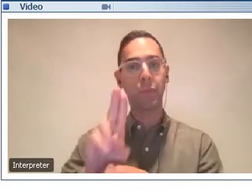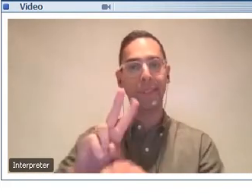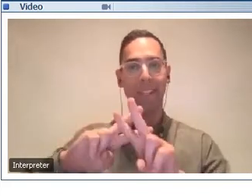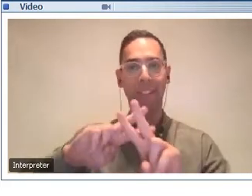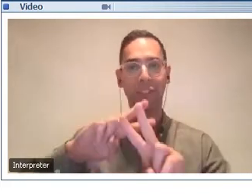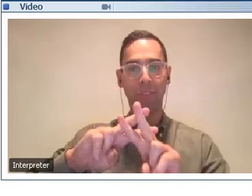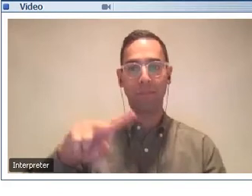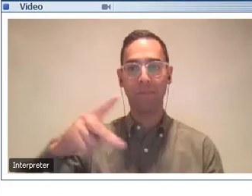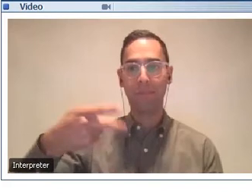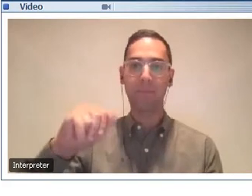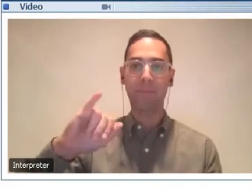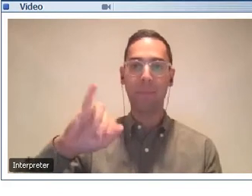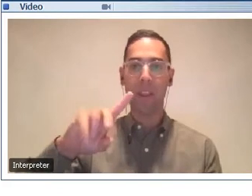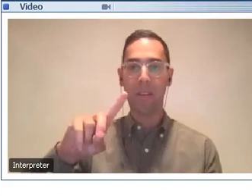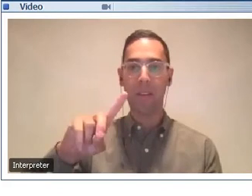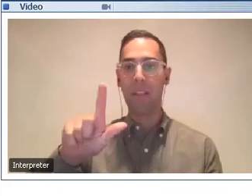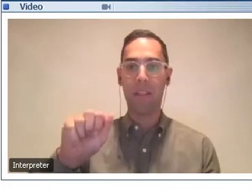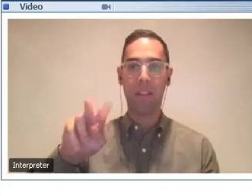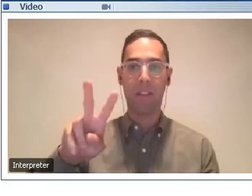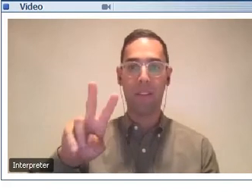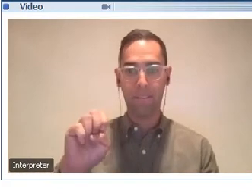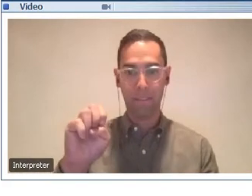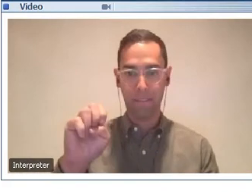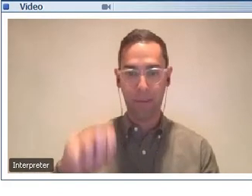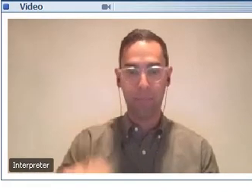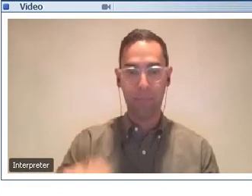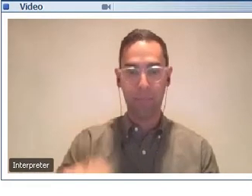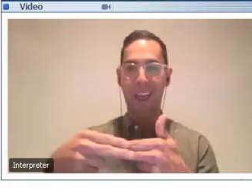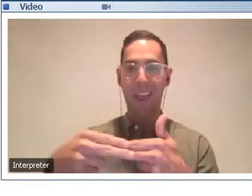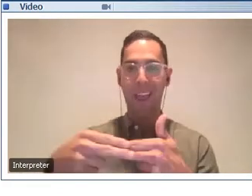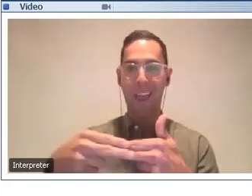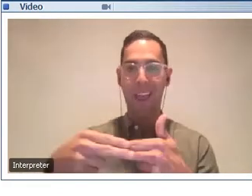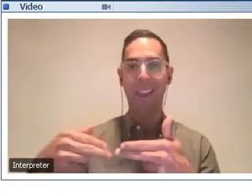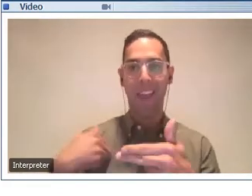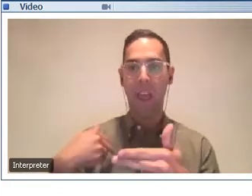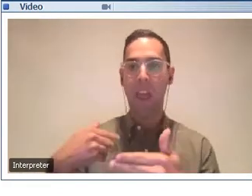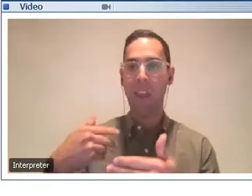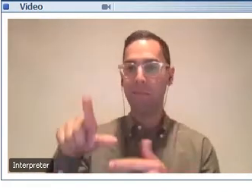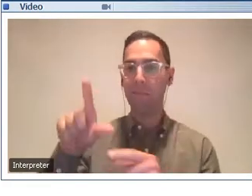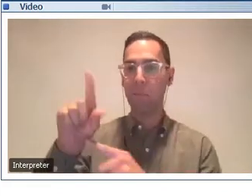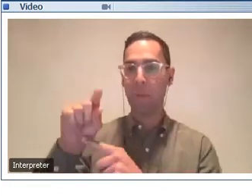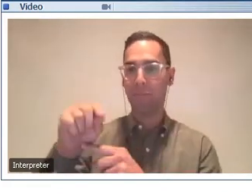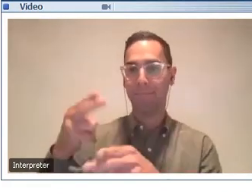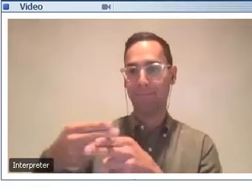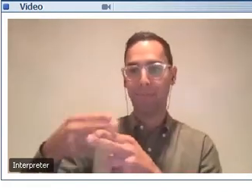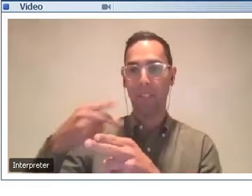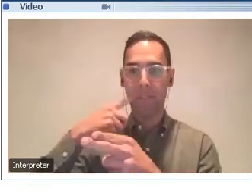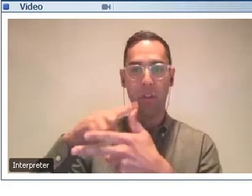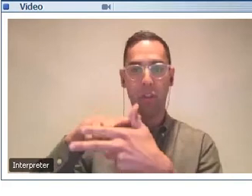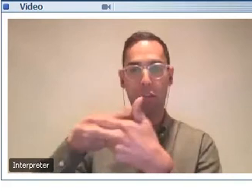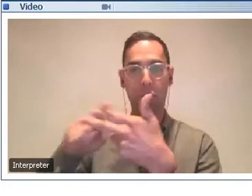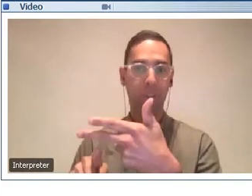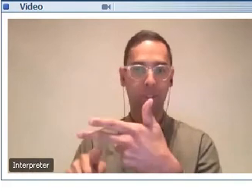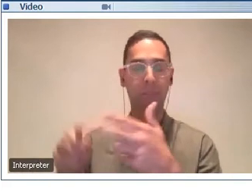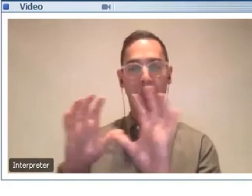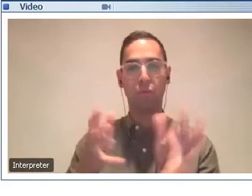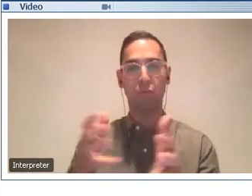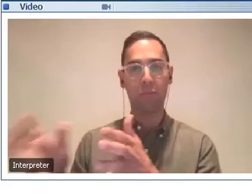this slide, I've also provided Twitter handles for three of our organizations. The first is for the ARC of the United